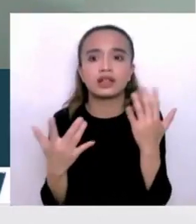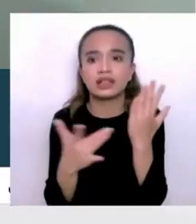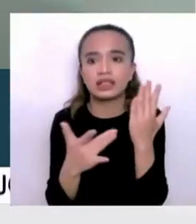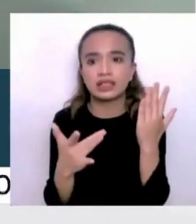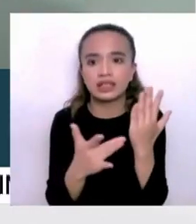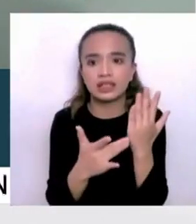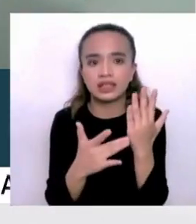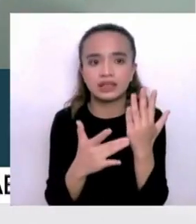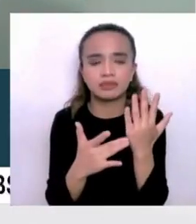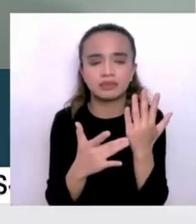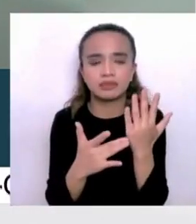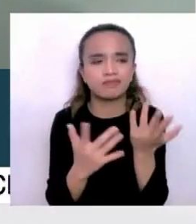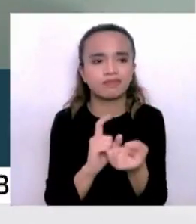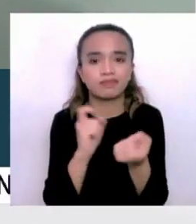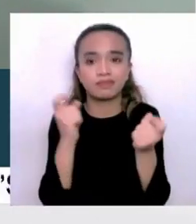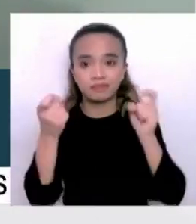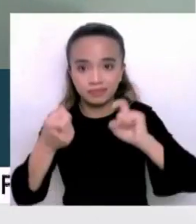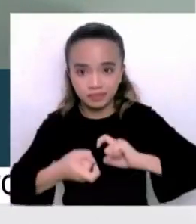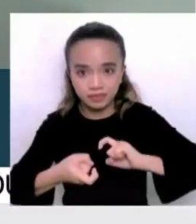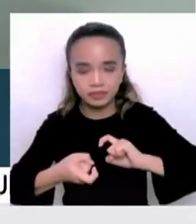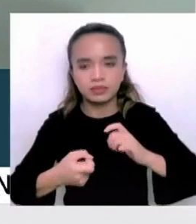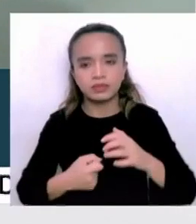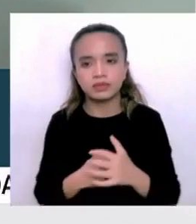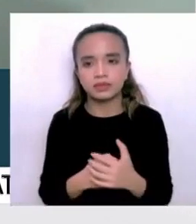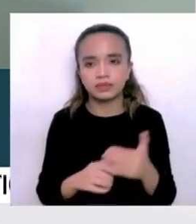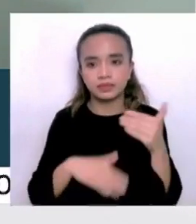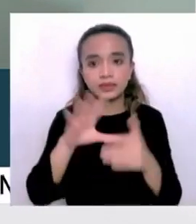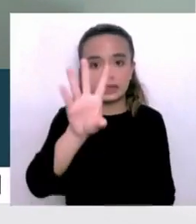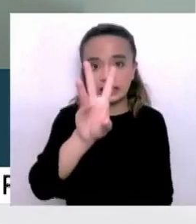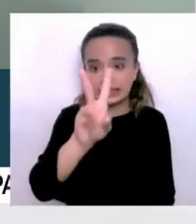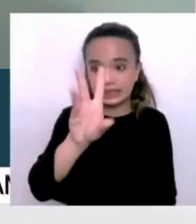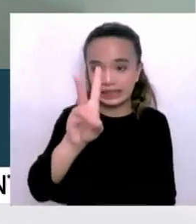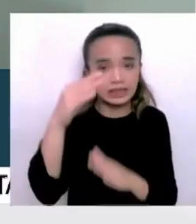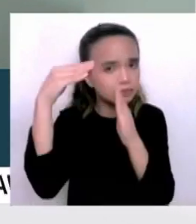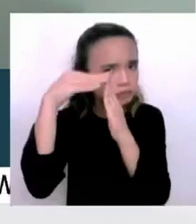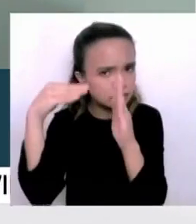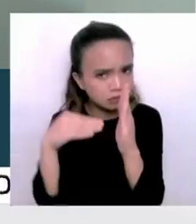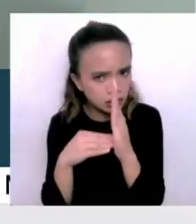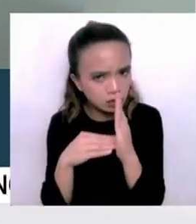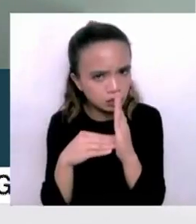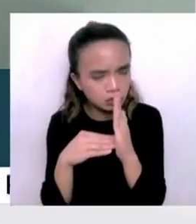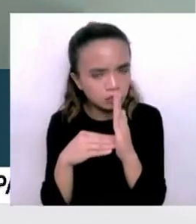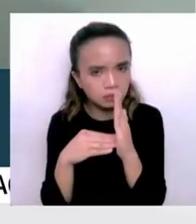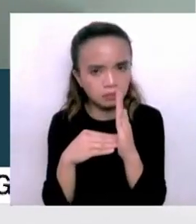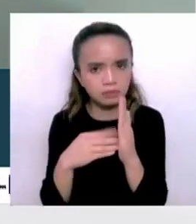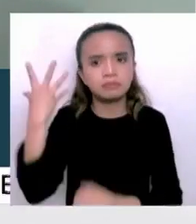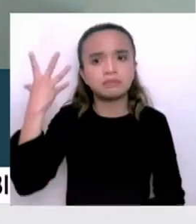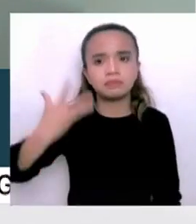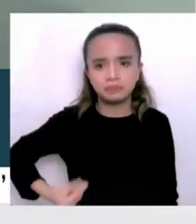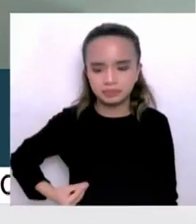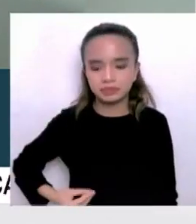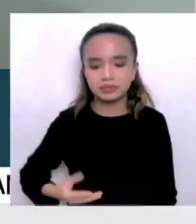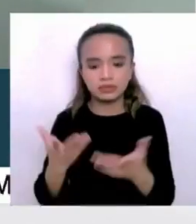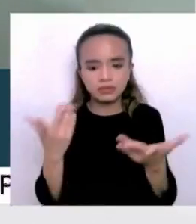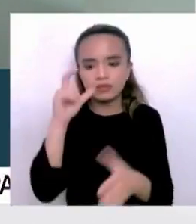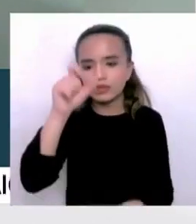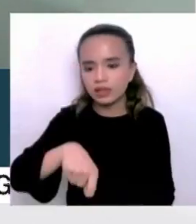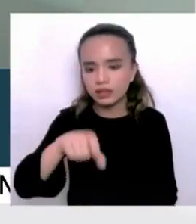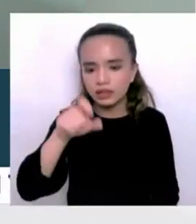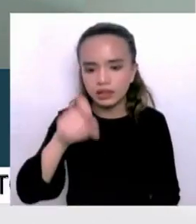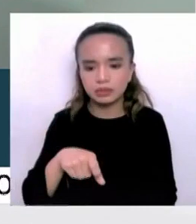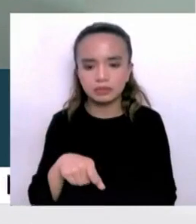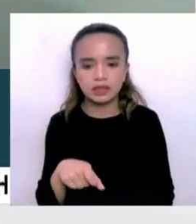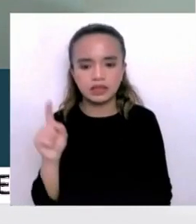digitalization. And as a result, we have 16 billion of corruption there. So we have to prosecute